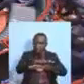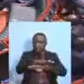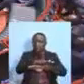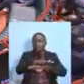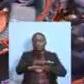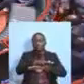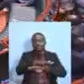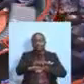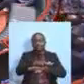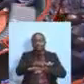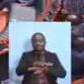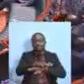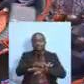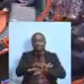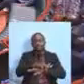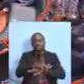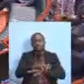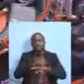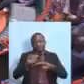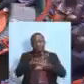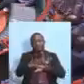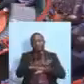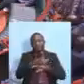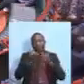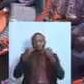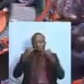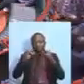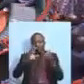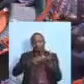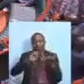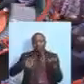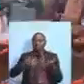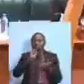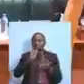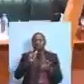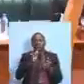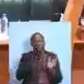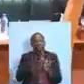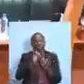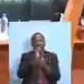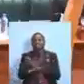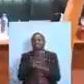I did not come prepared for it today. Thank you.